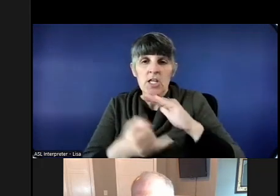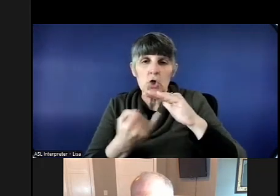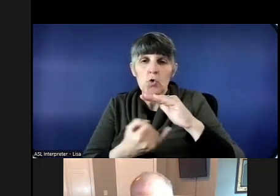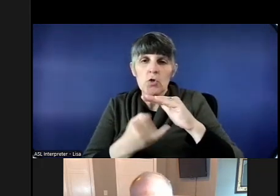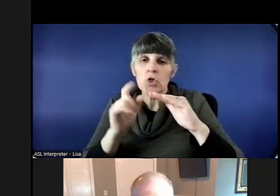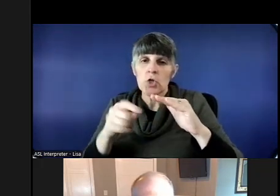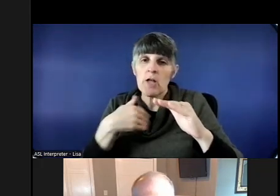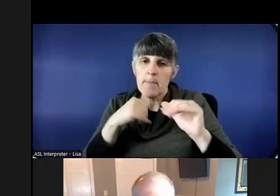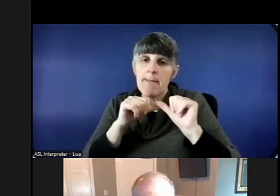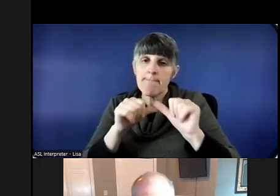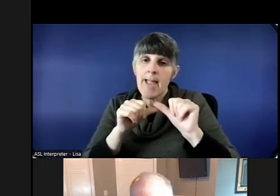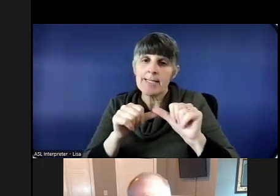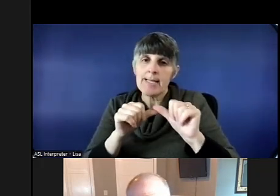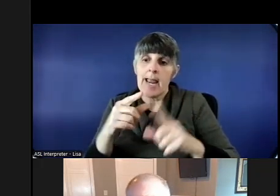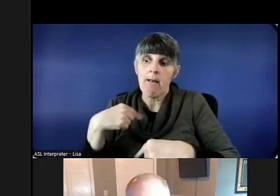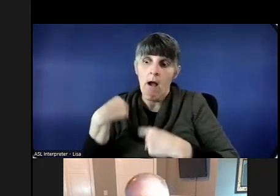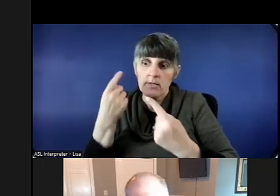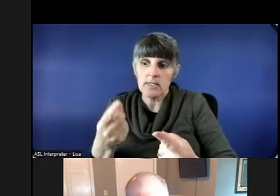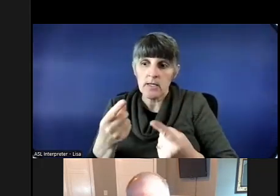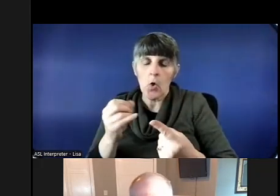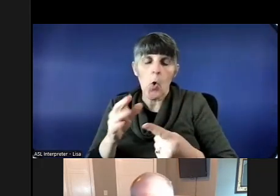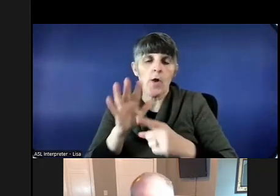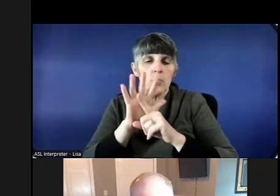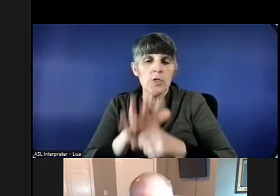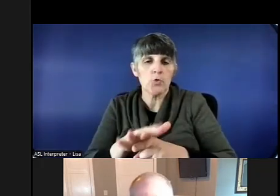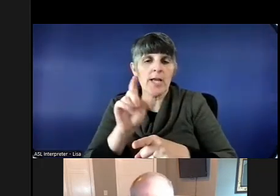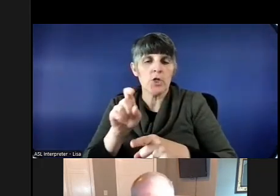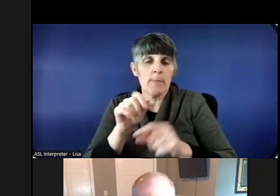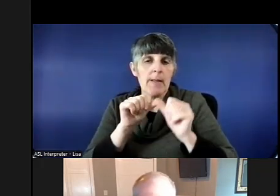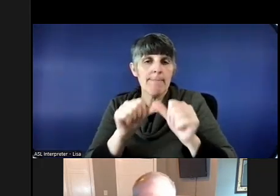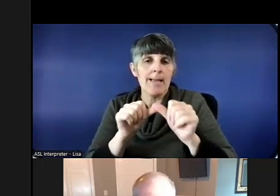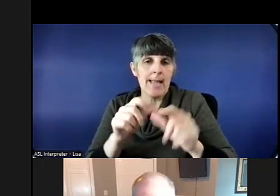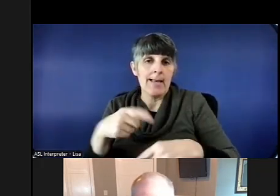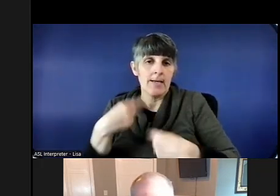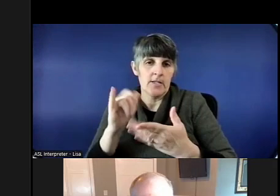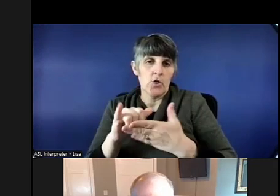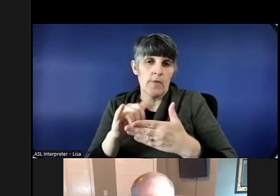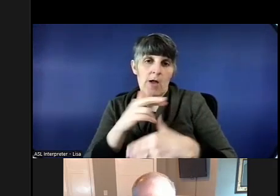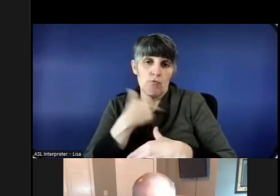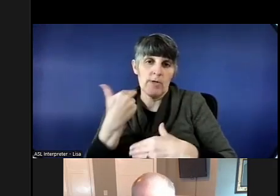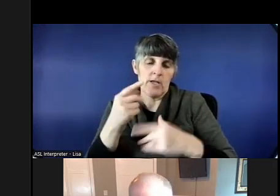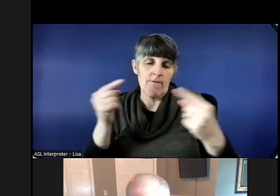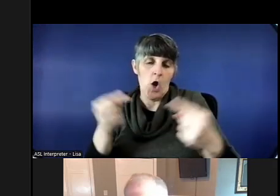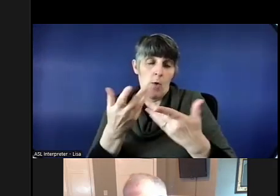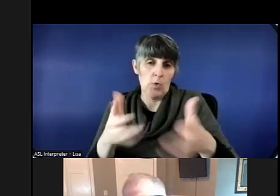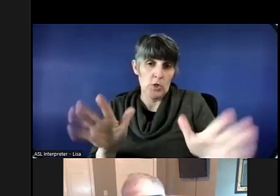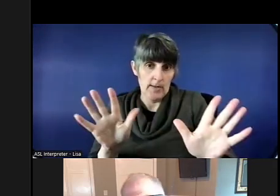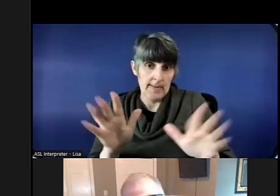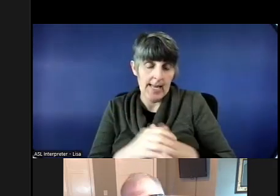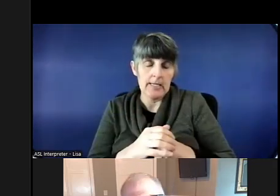been maintained until, or the restraint should have been maintained until that risk of harm was eliminated.